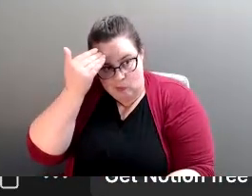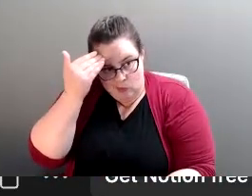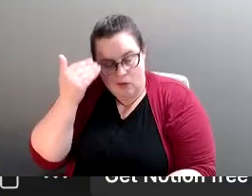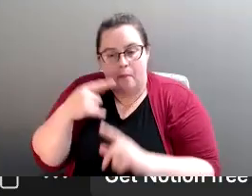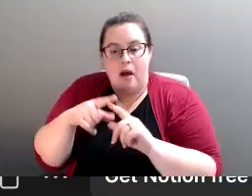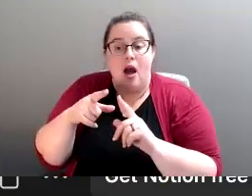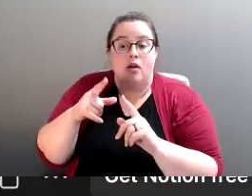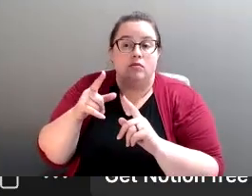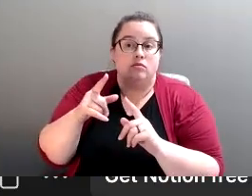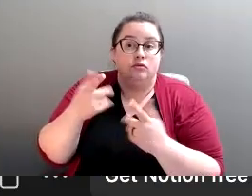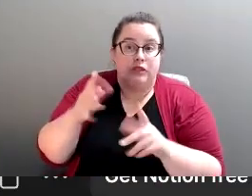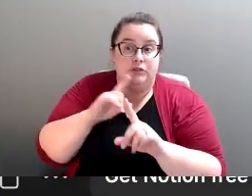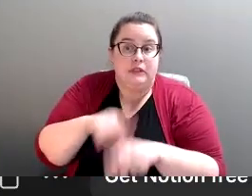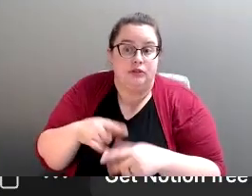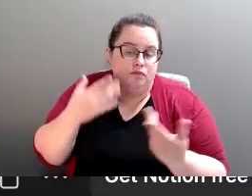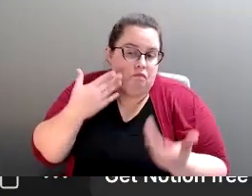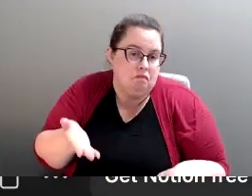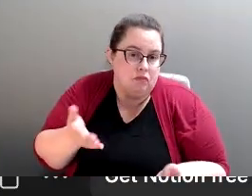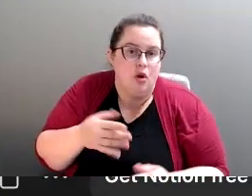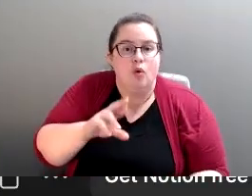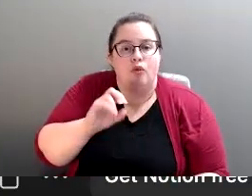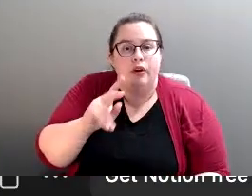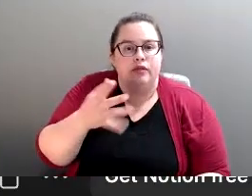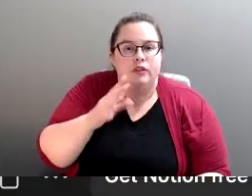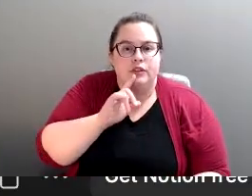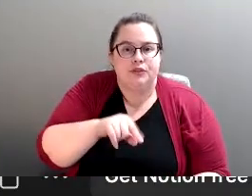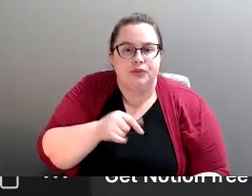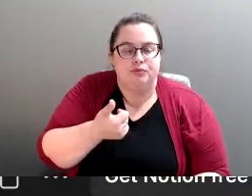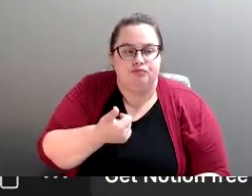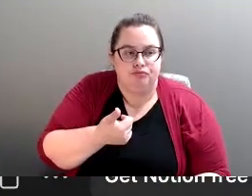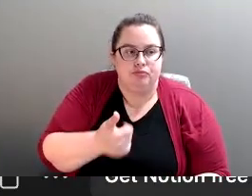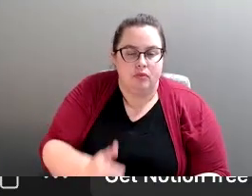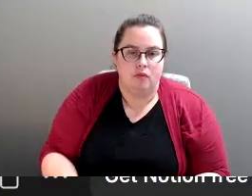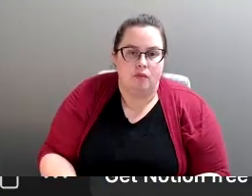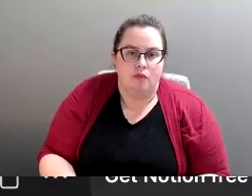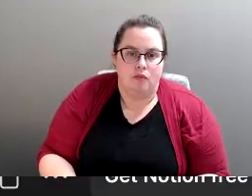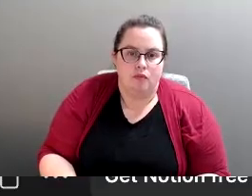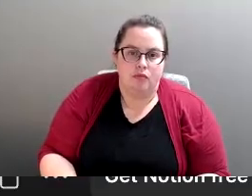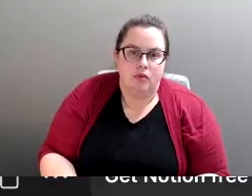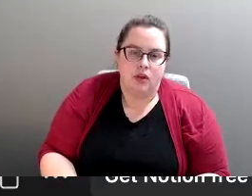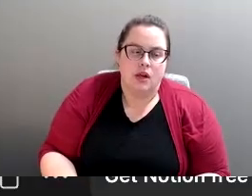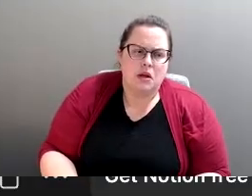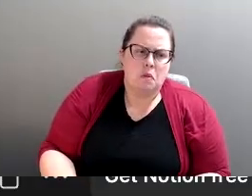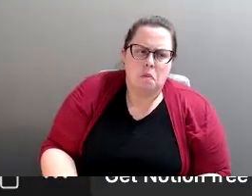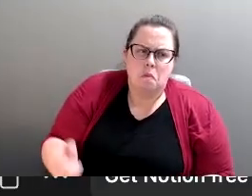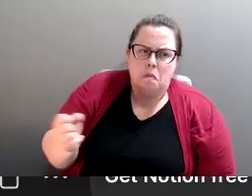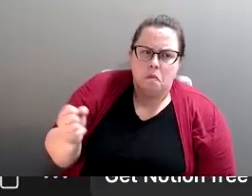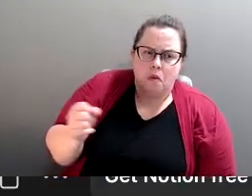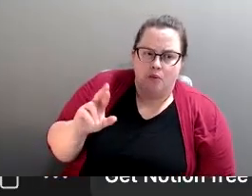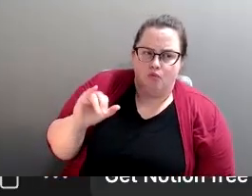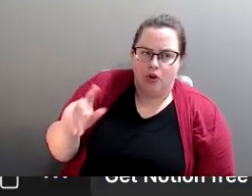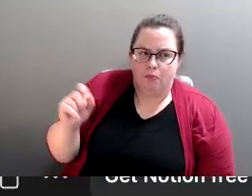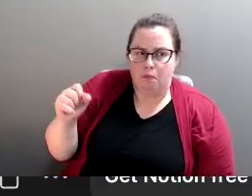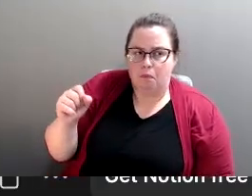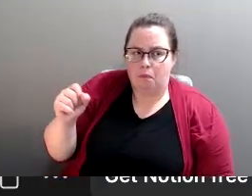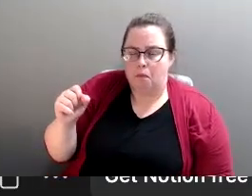the status. Let me roll up here. Oh, Rick, you answered that one already, right? Okay. Yeah, pretty much. I mean, I Okay. know that we talked about